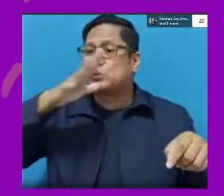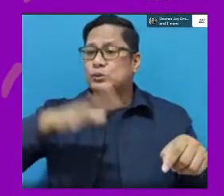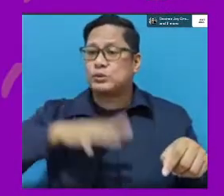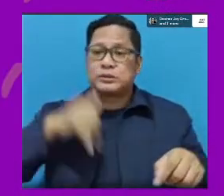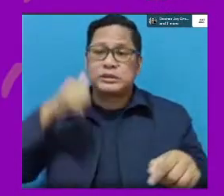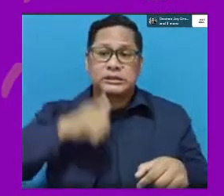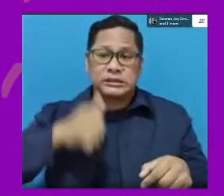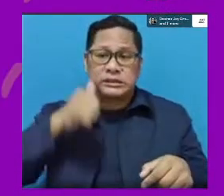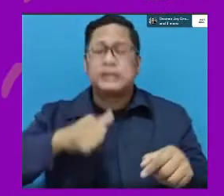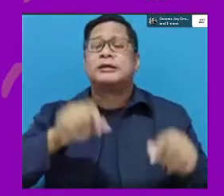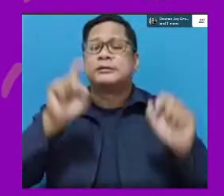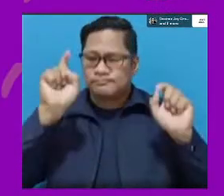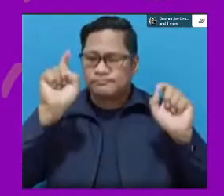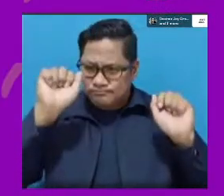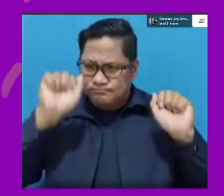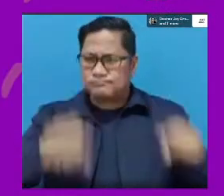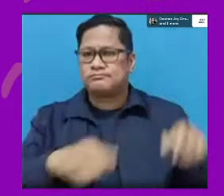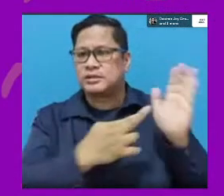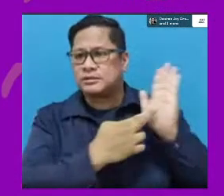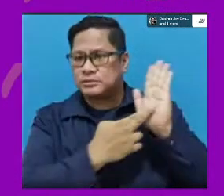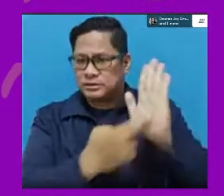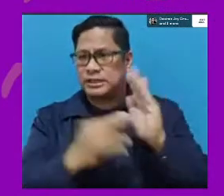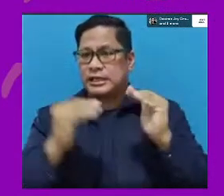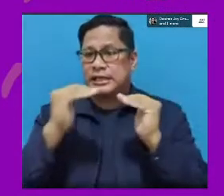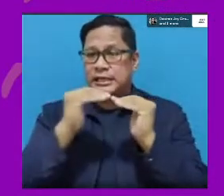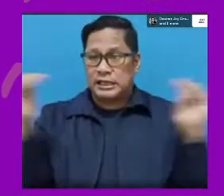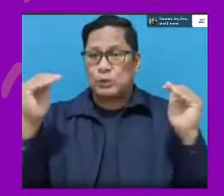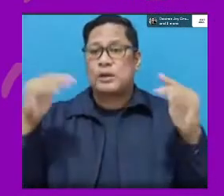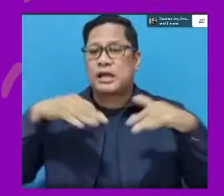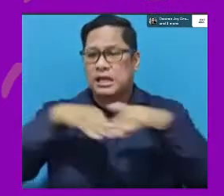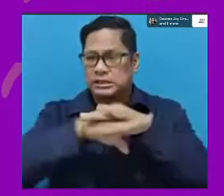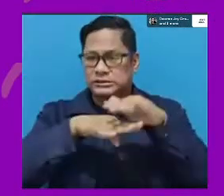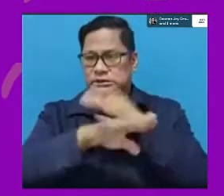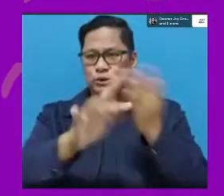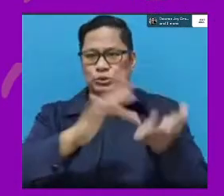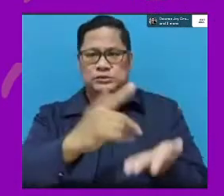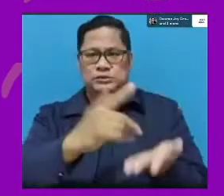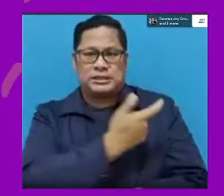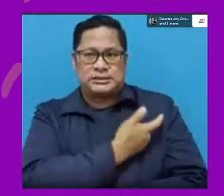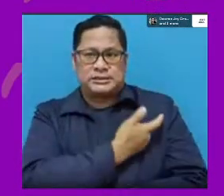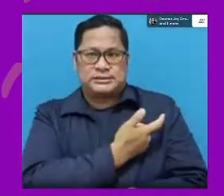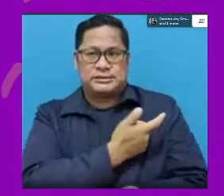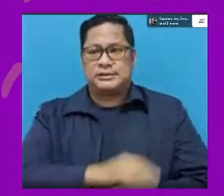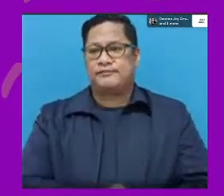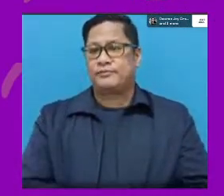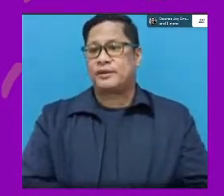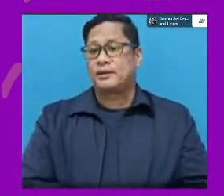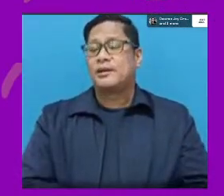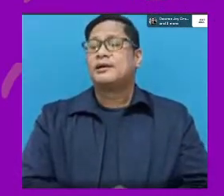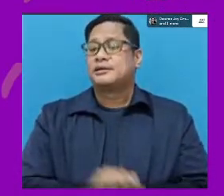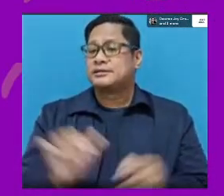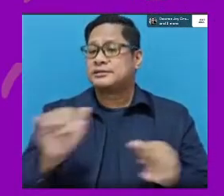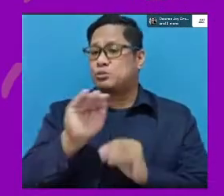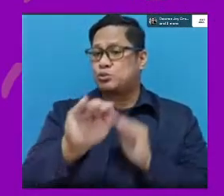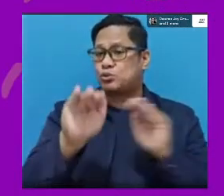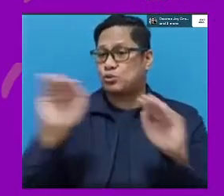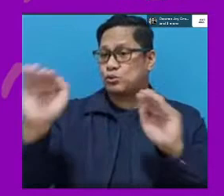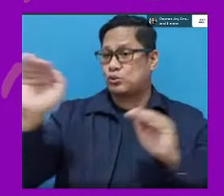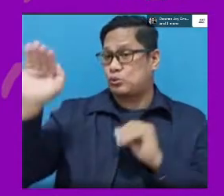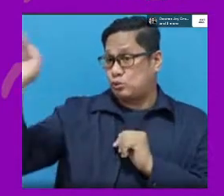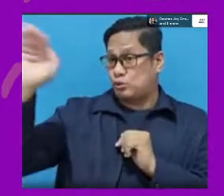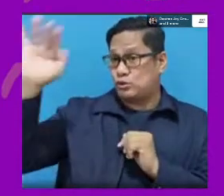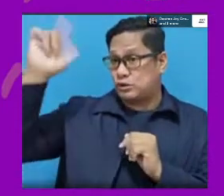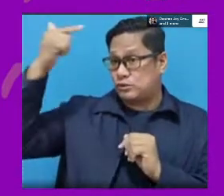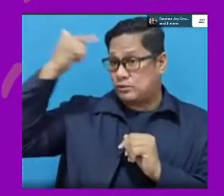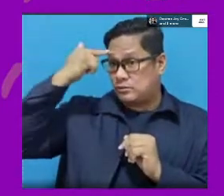are represented and have equal access to the vaccine. And she has called for the government to ensure that